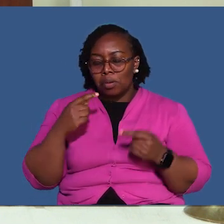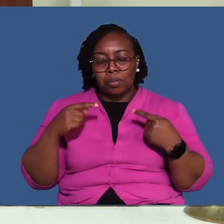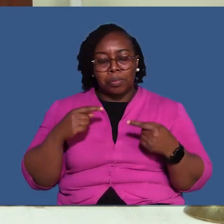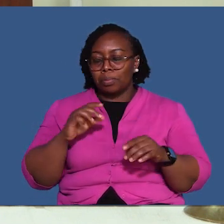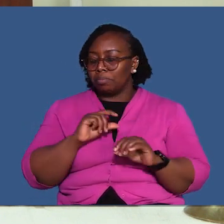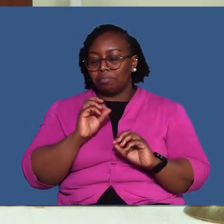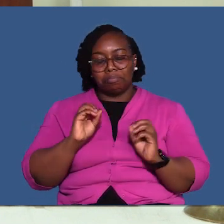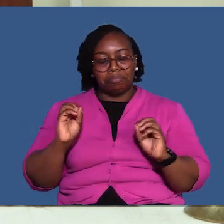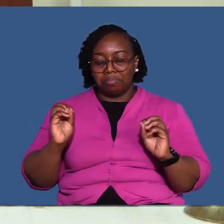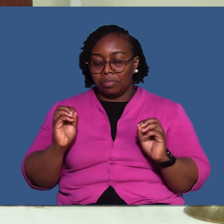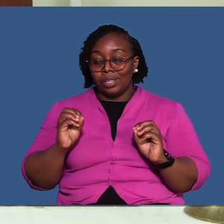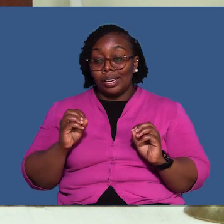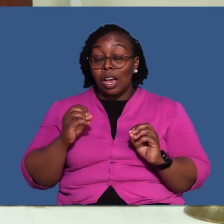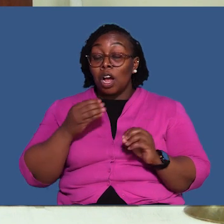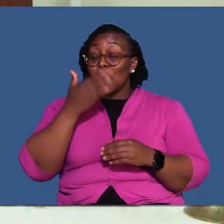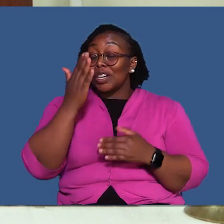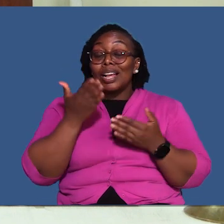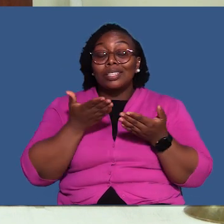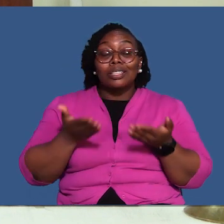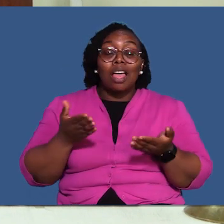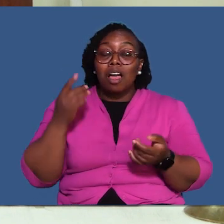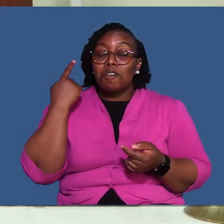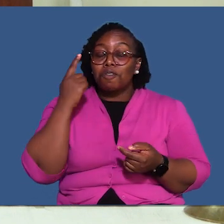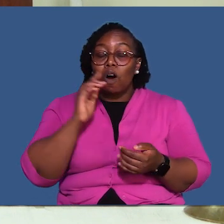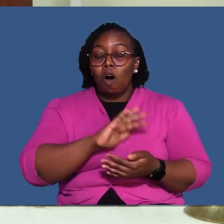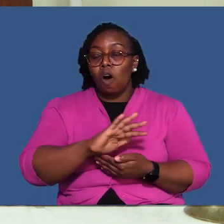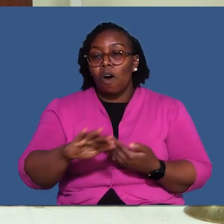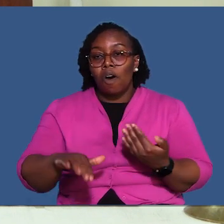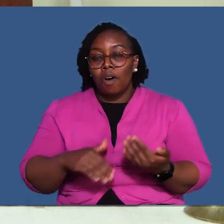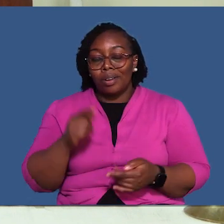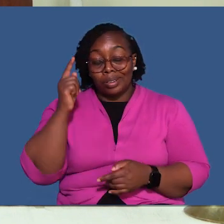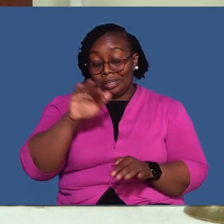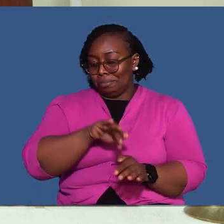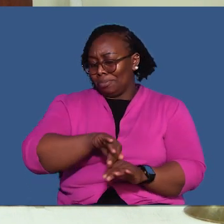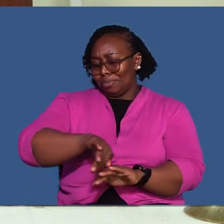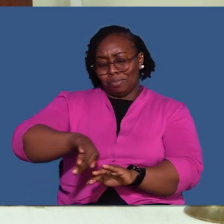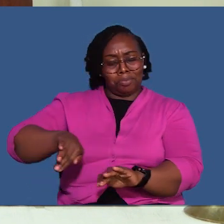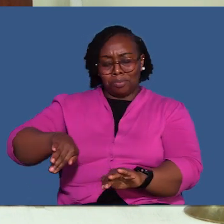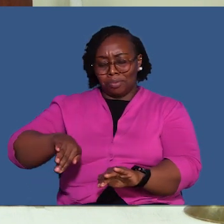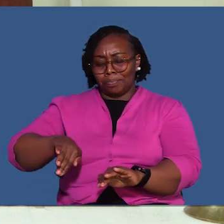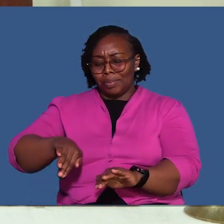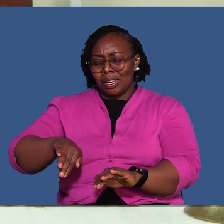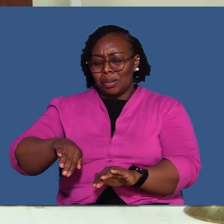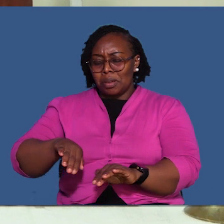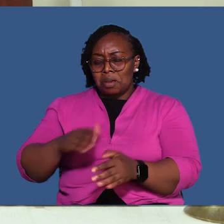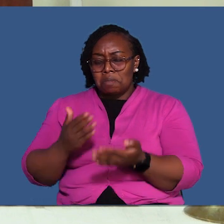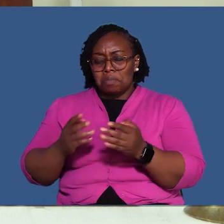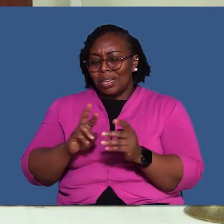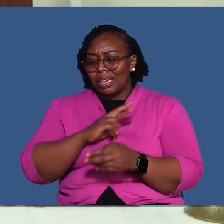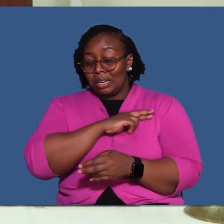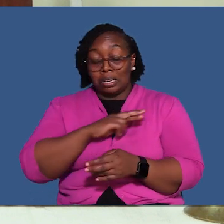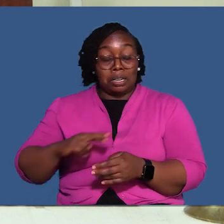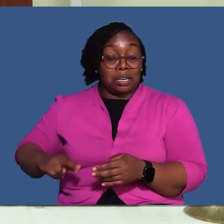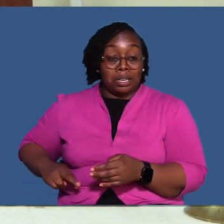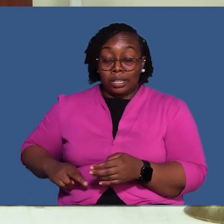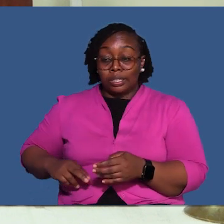all. God does not discriminate along religious or racial